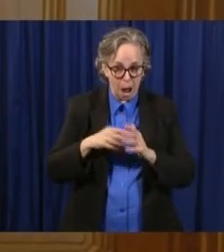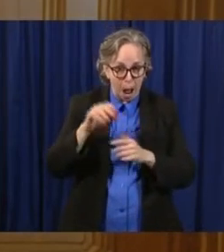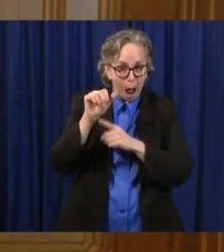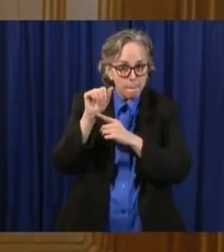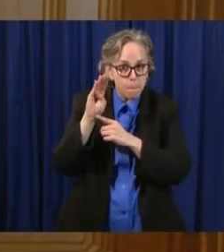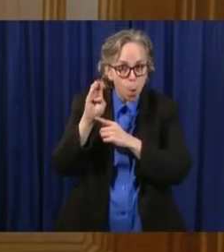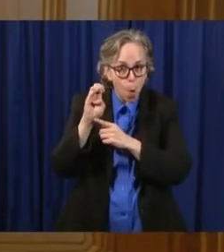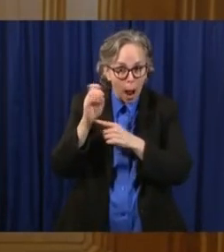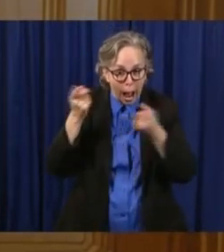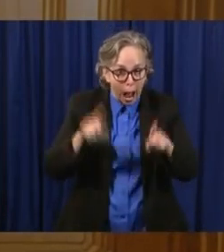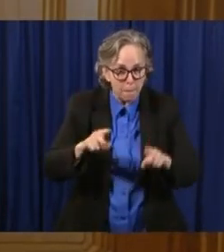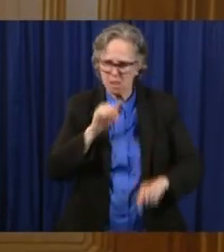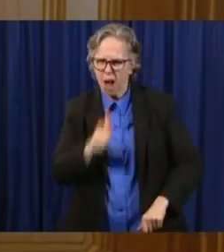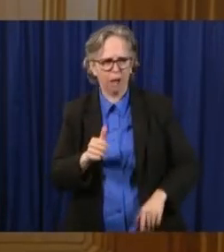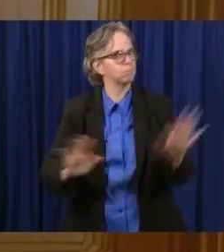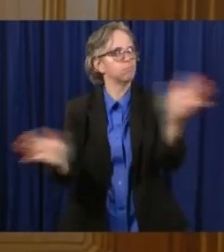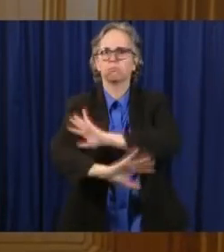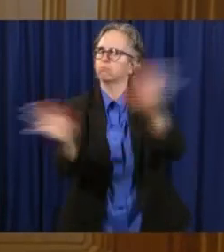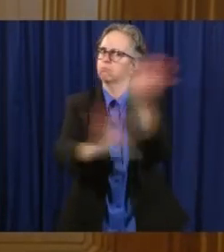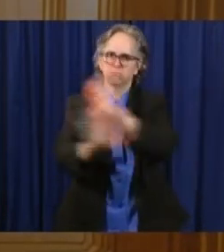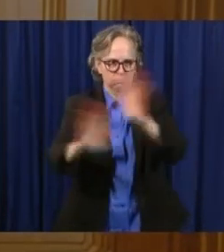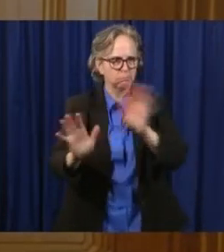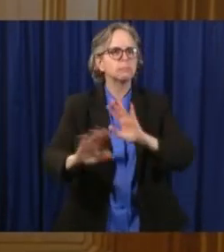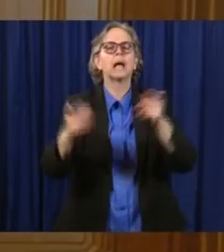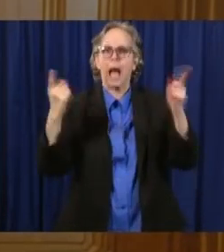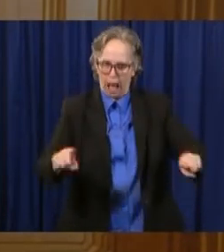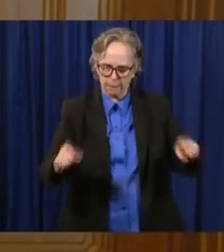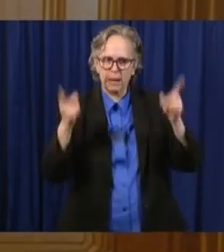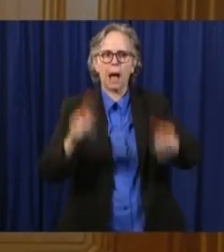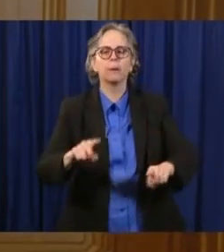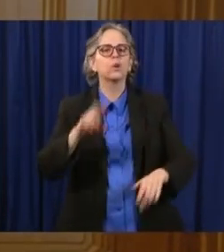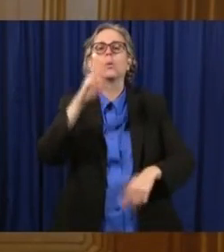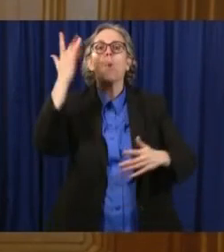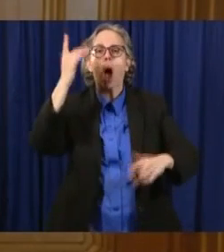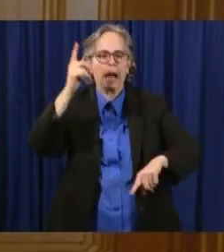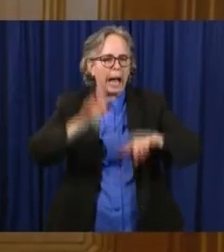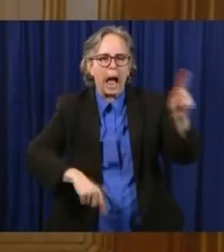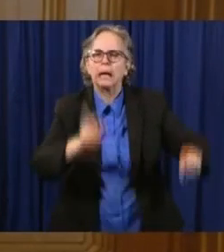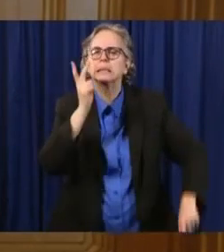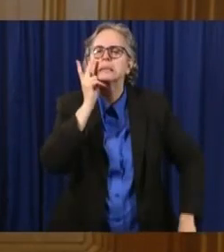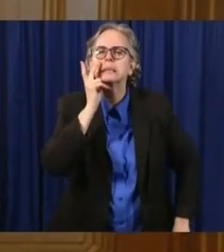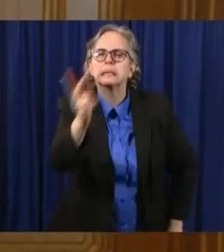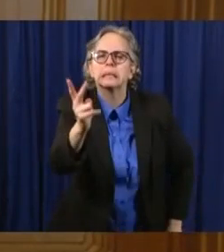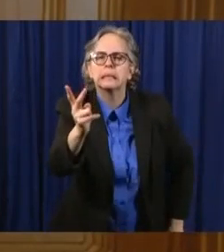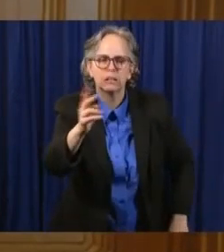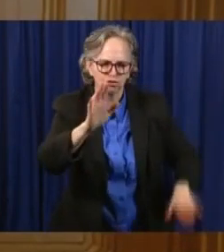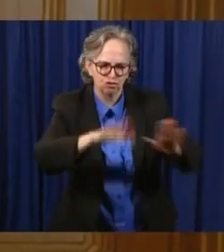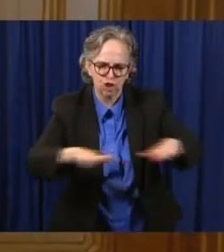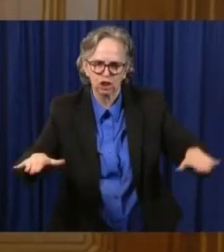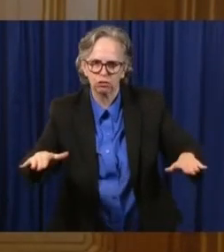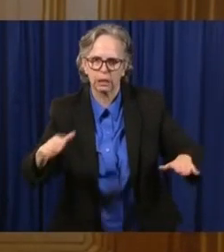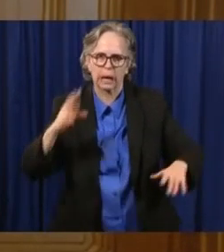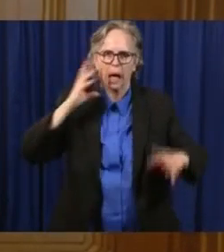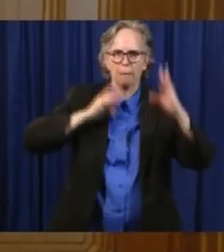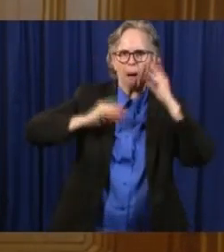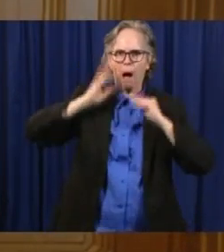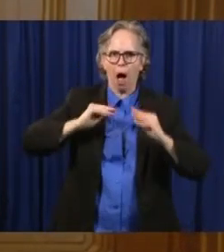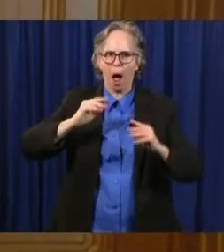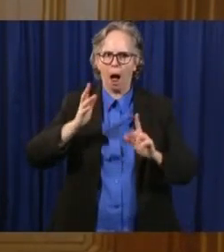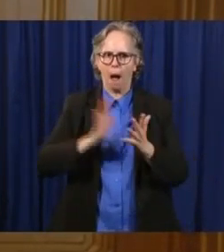these children. So if you're in a situation where you can see what's going on, we would ask you, please make sure you report